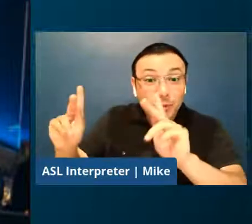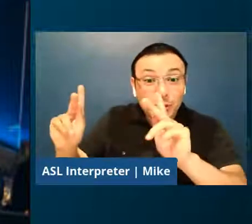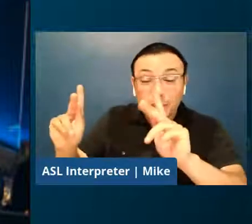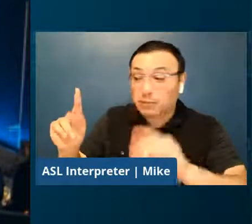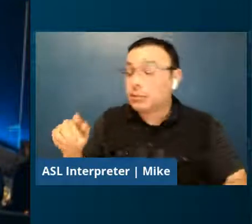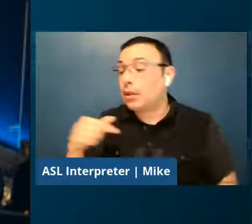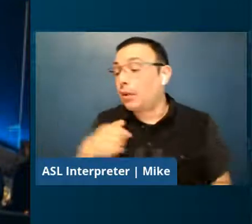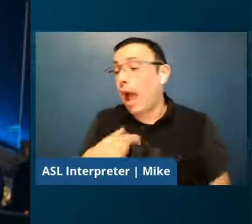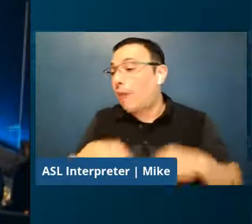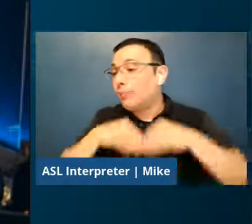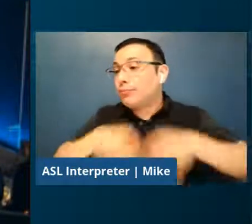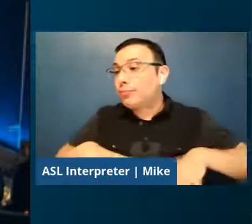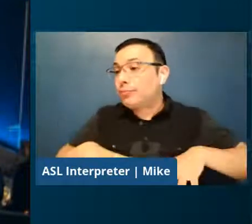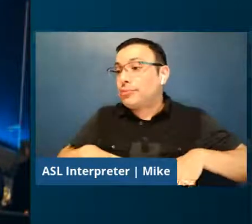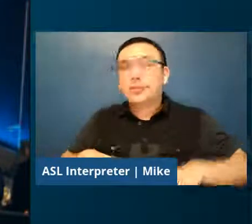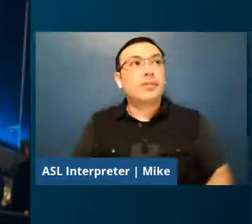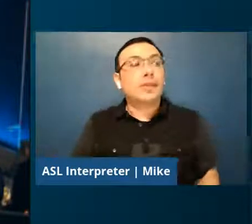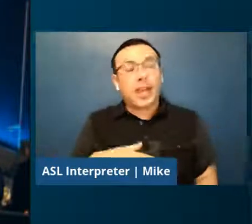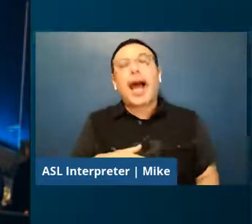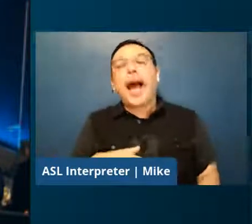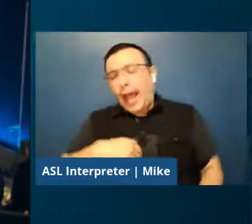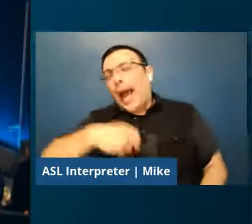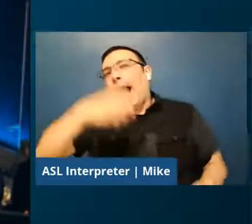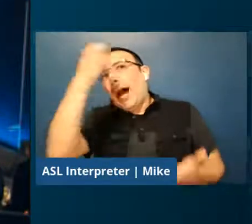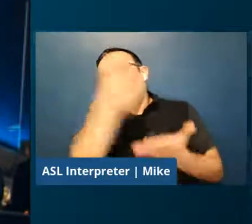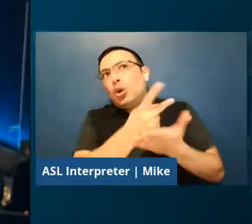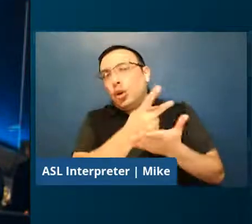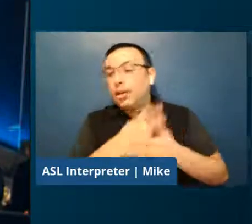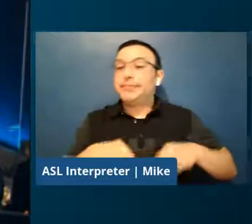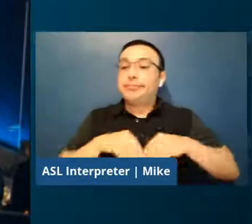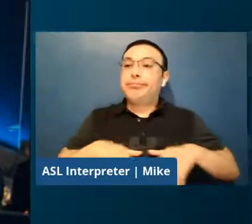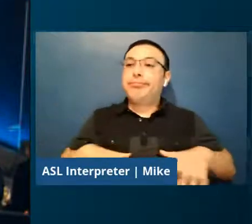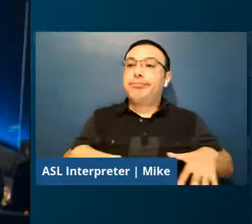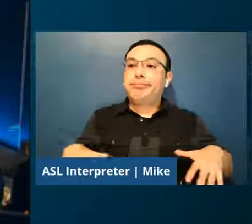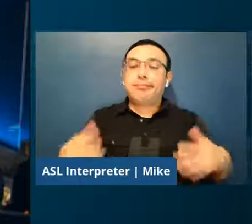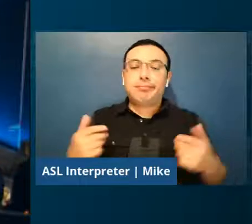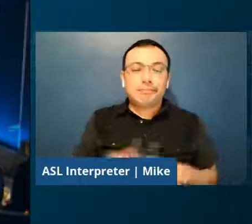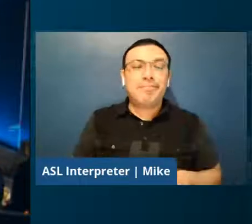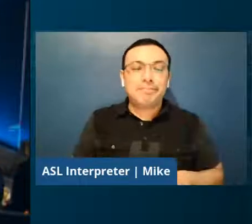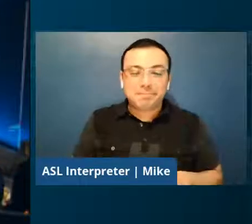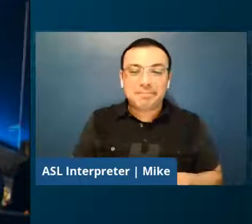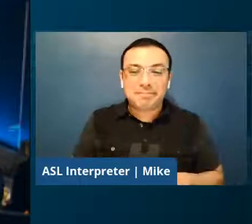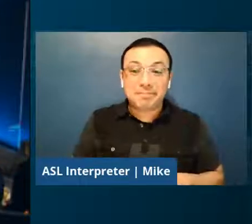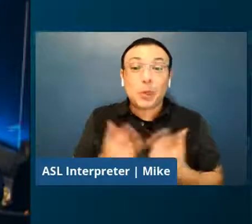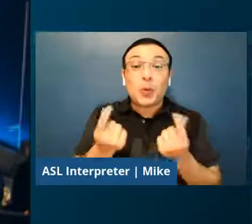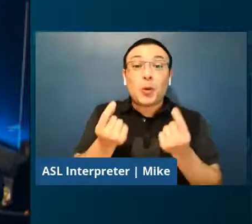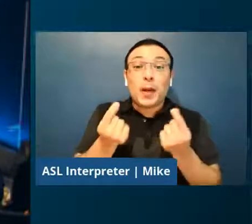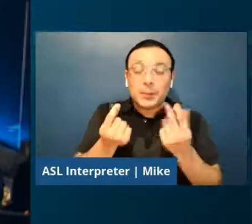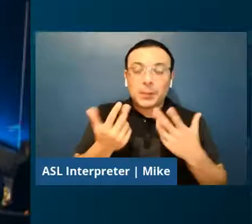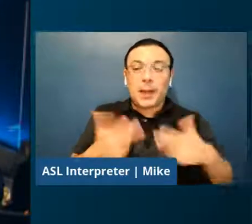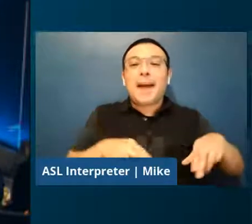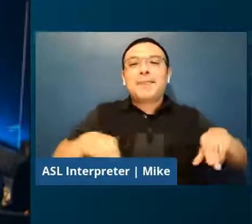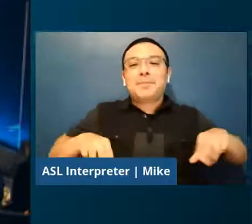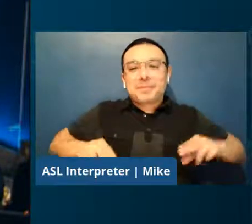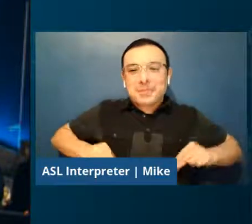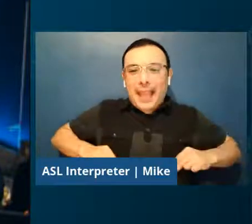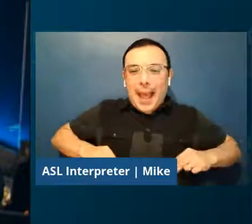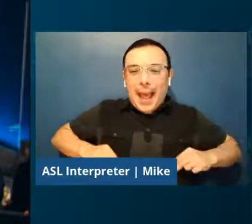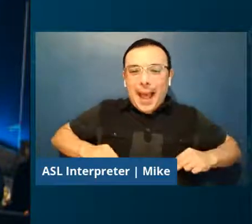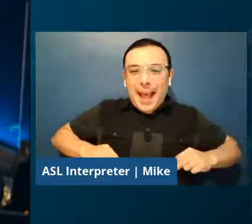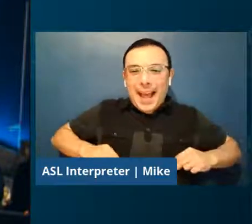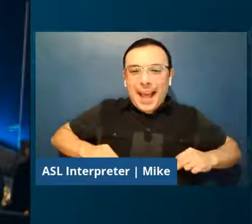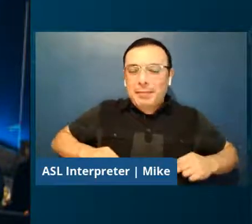these space diapers, basically. But they called them maximum absorbency garments. So a little bit more of a technical